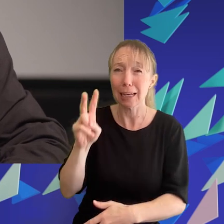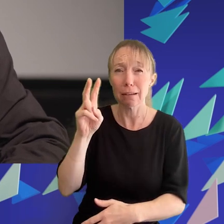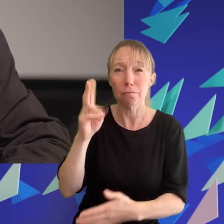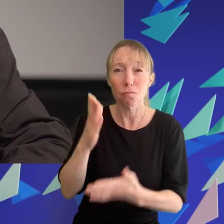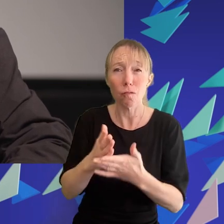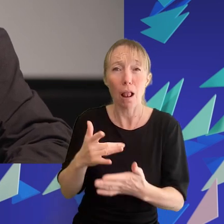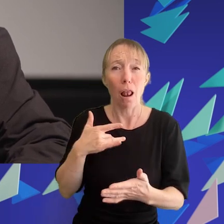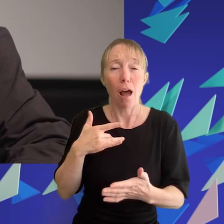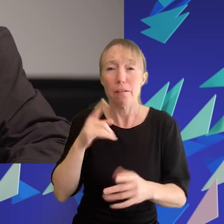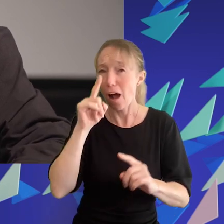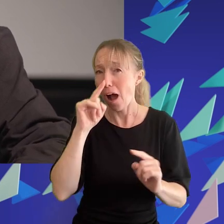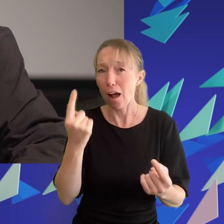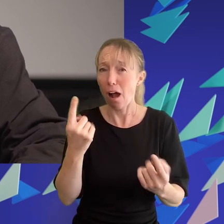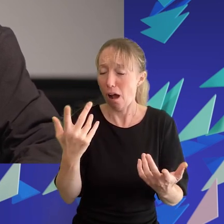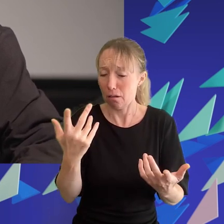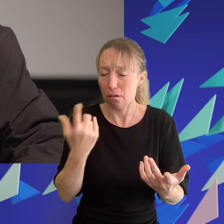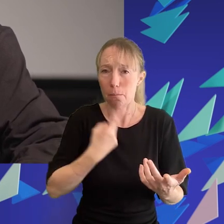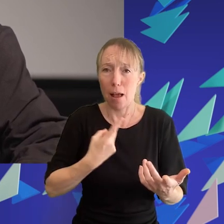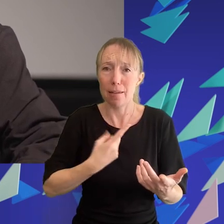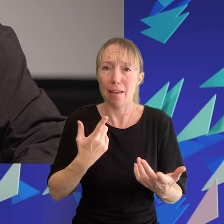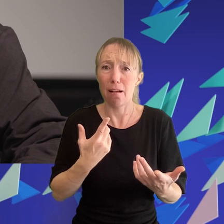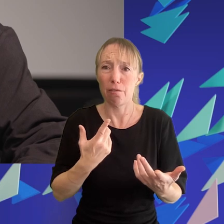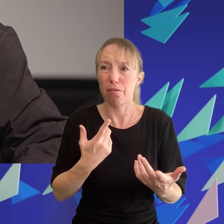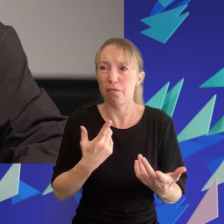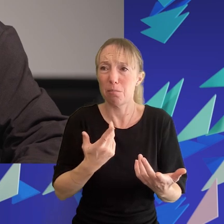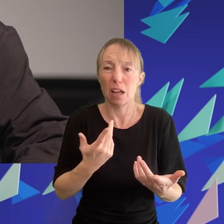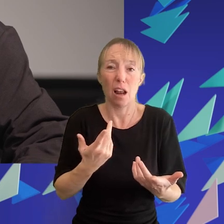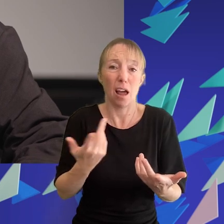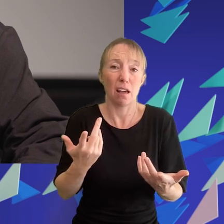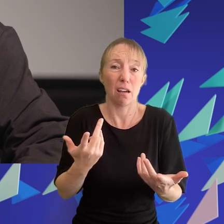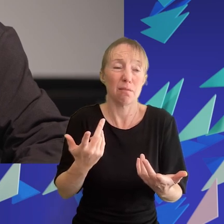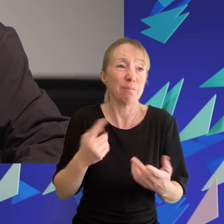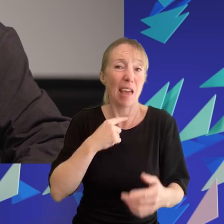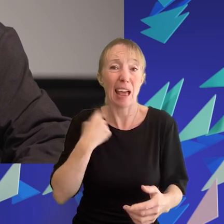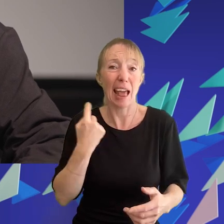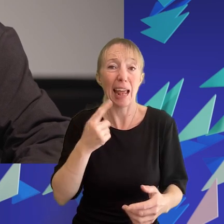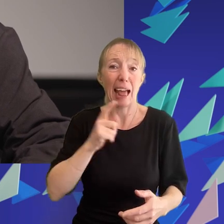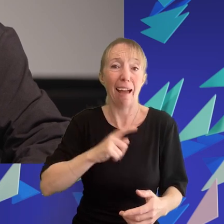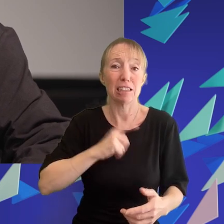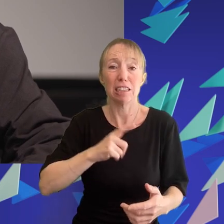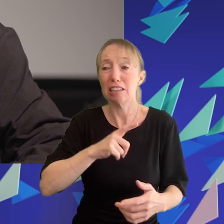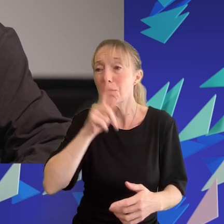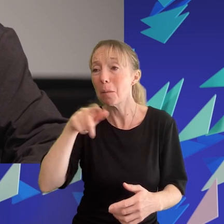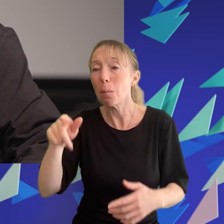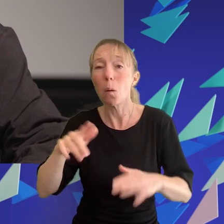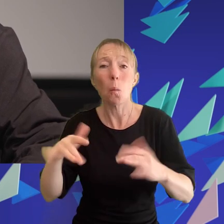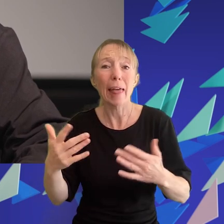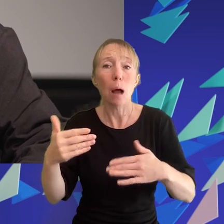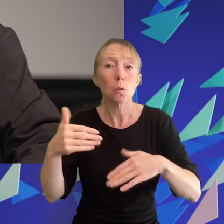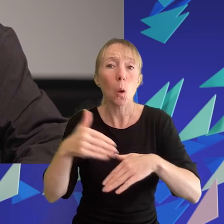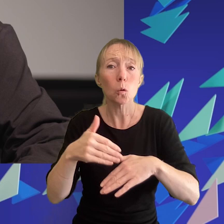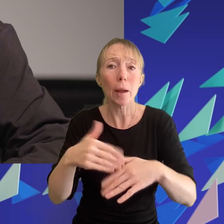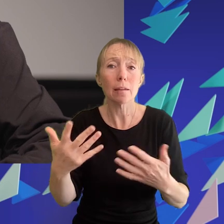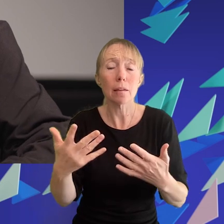I cannot find myself in a way treating and killing people without any consequences, you